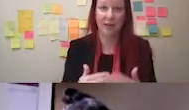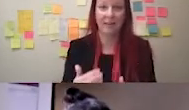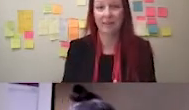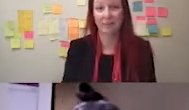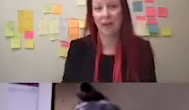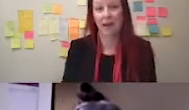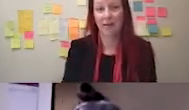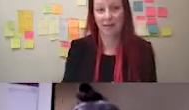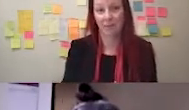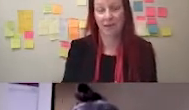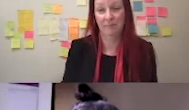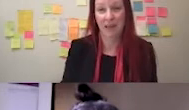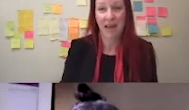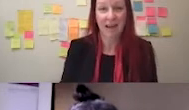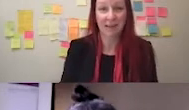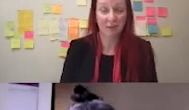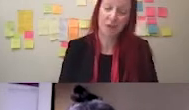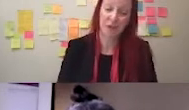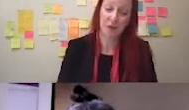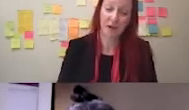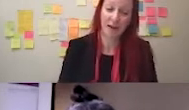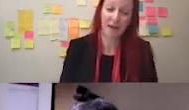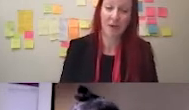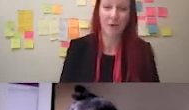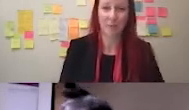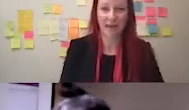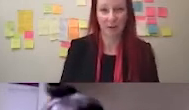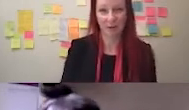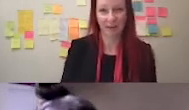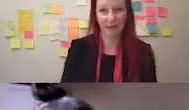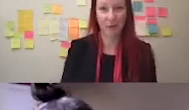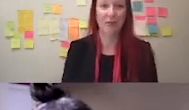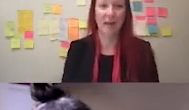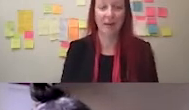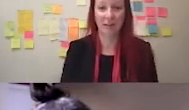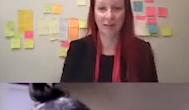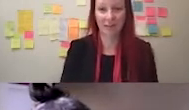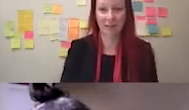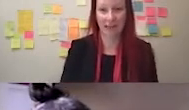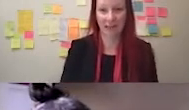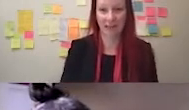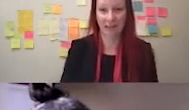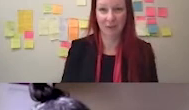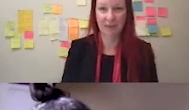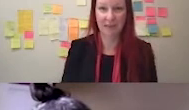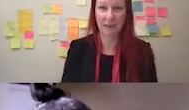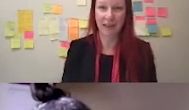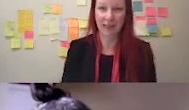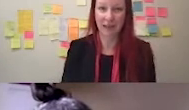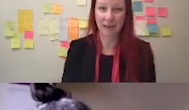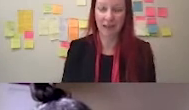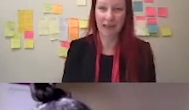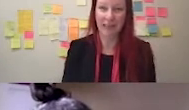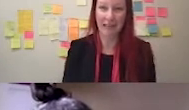it's growing just as we are as well. And it's also about not being perfect or comparing yourself to others, which is a